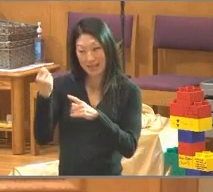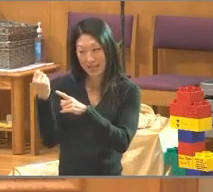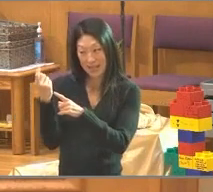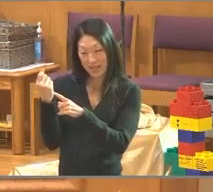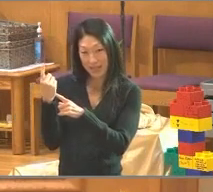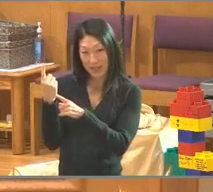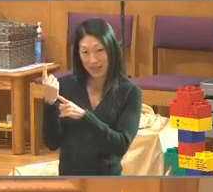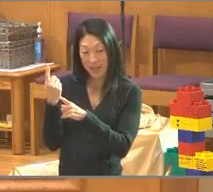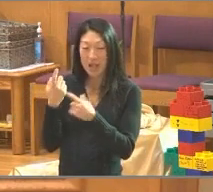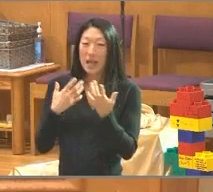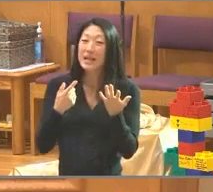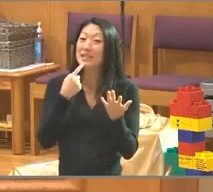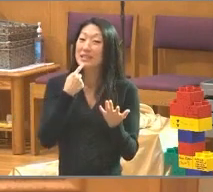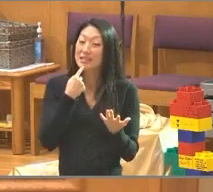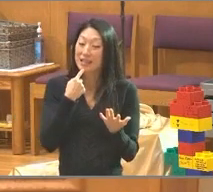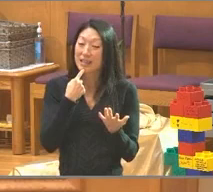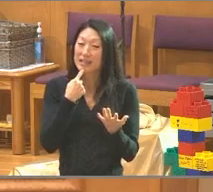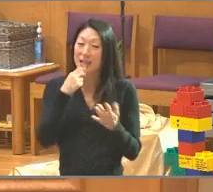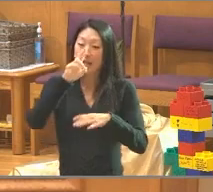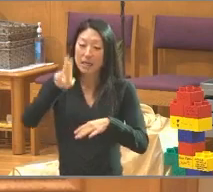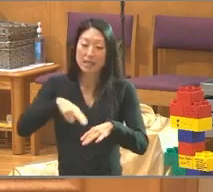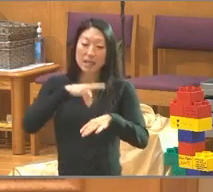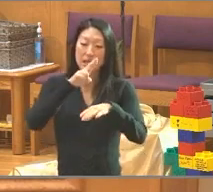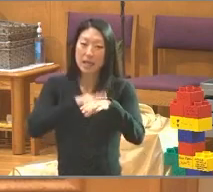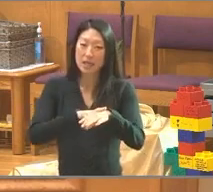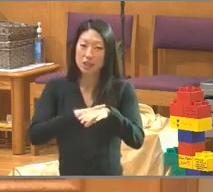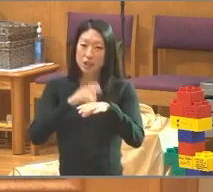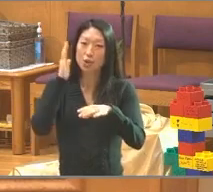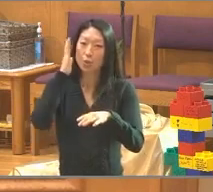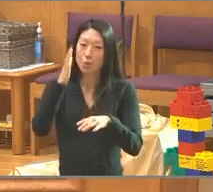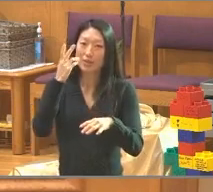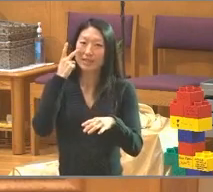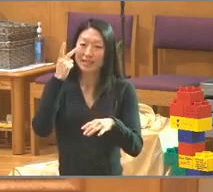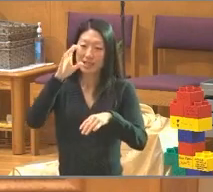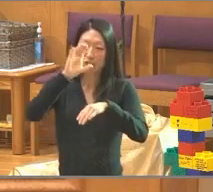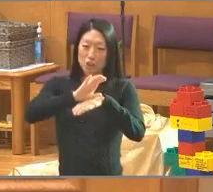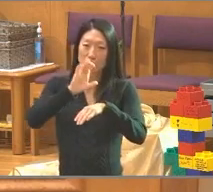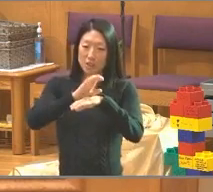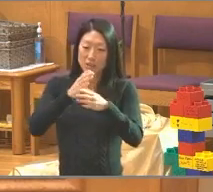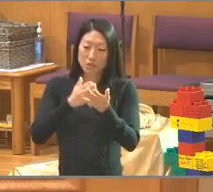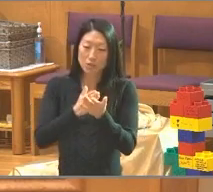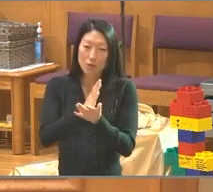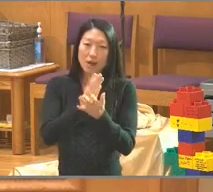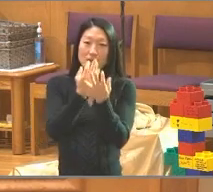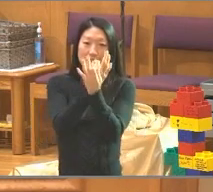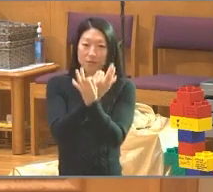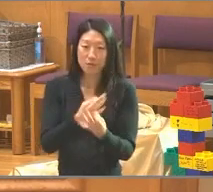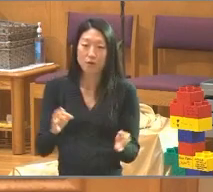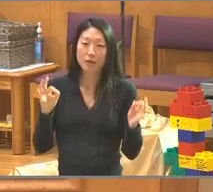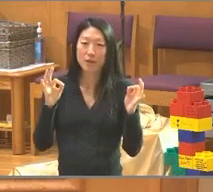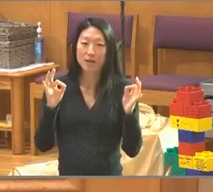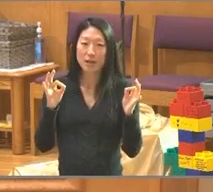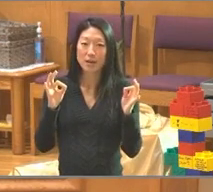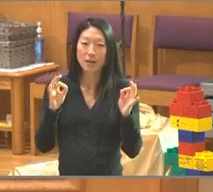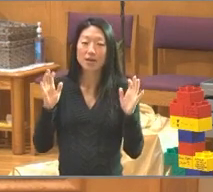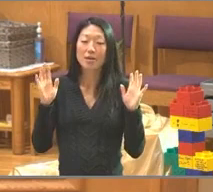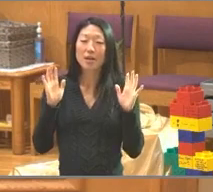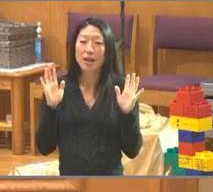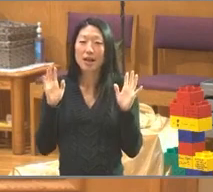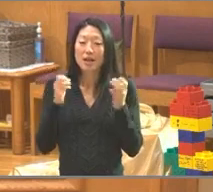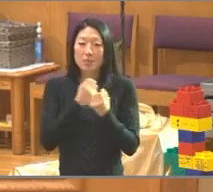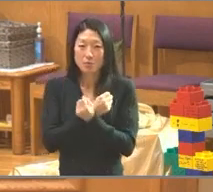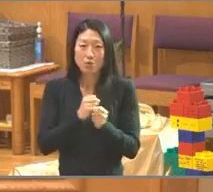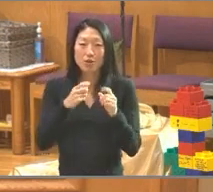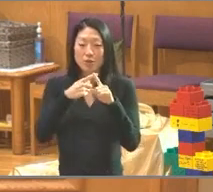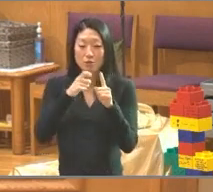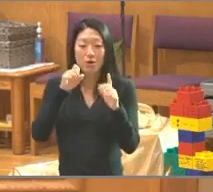The document states that nations would see that the church has the right to freedom and immunity from the state,